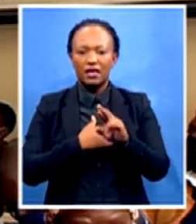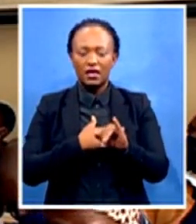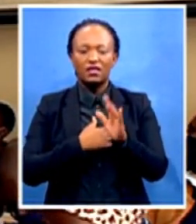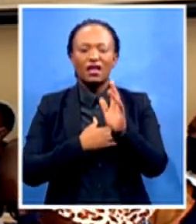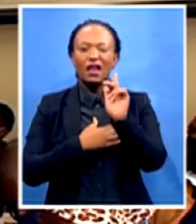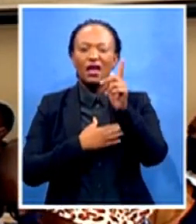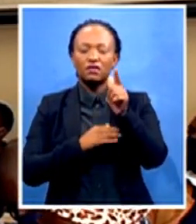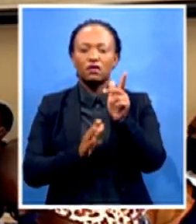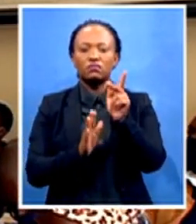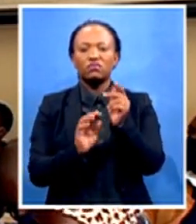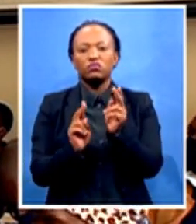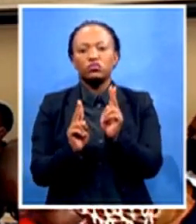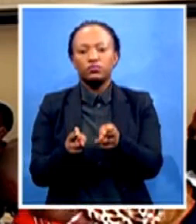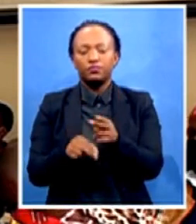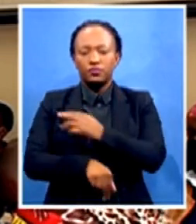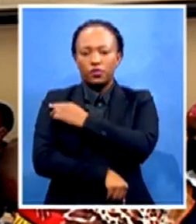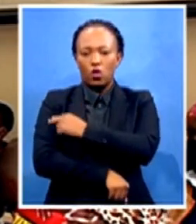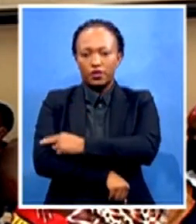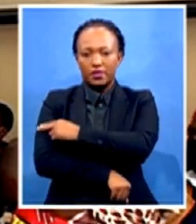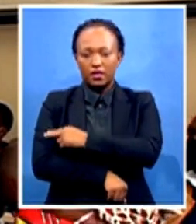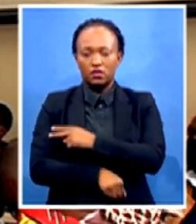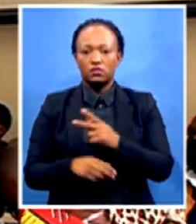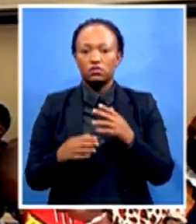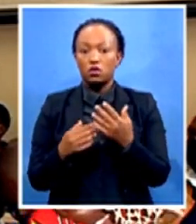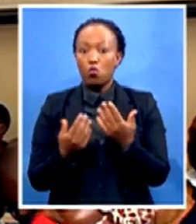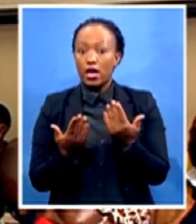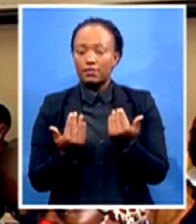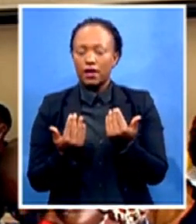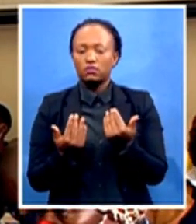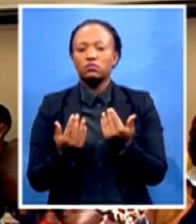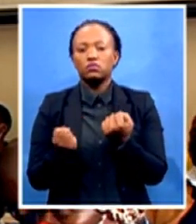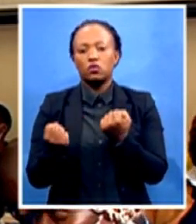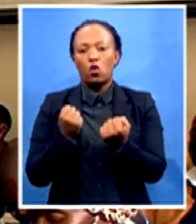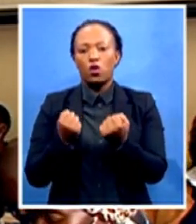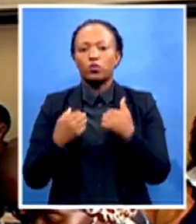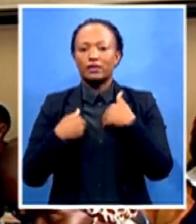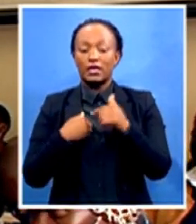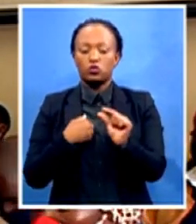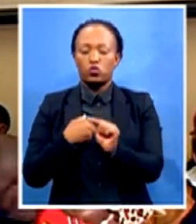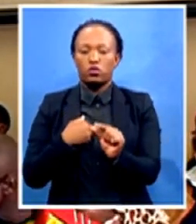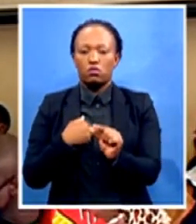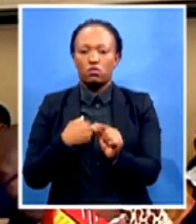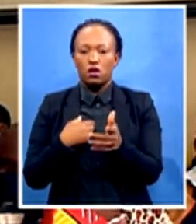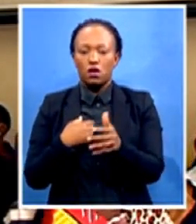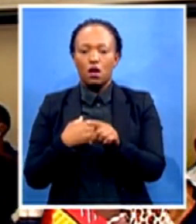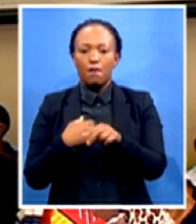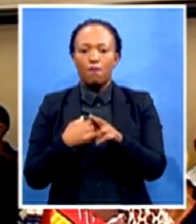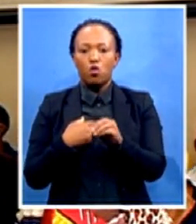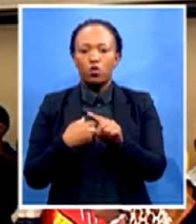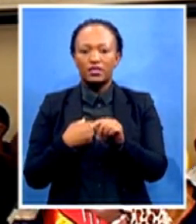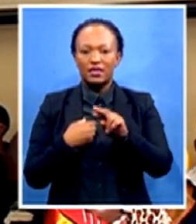the proceedings to start any time from now here at the Protea Magistrate's Court. We will bring you every